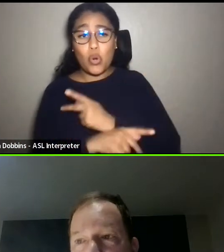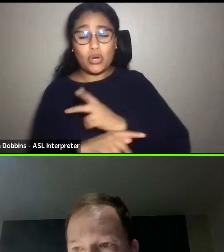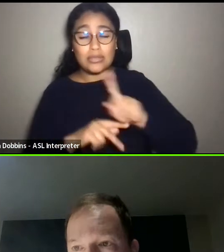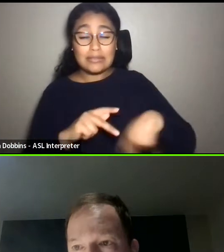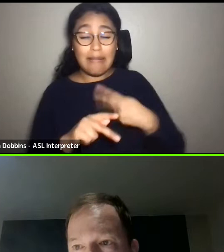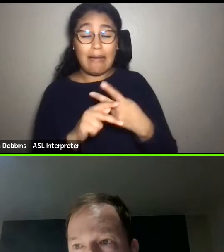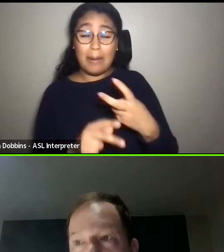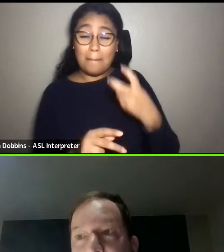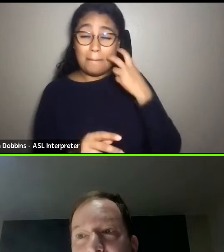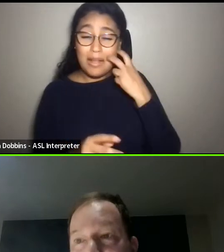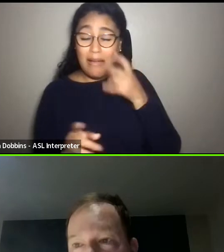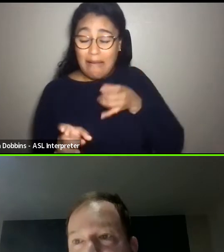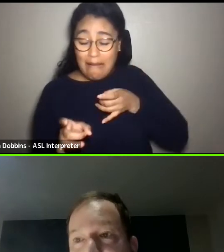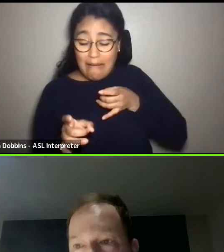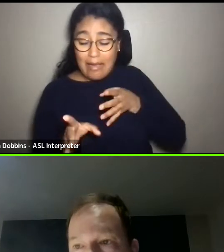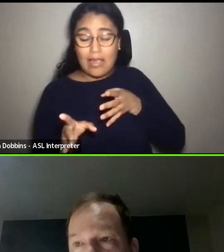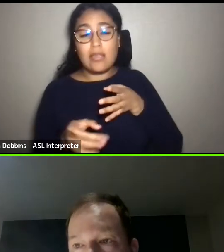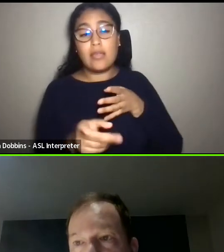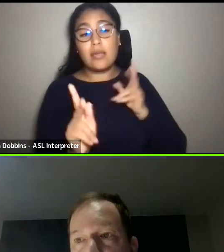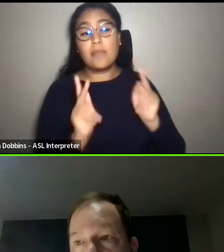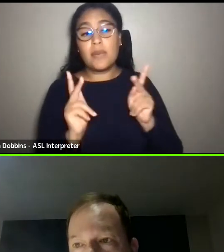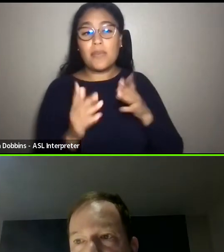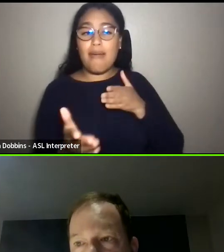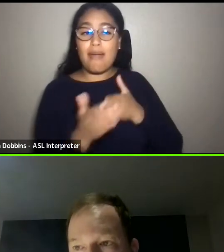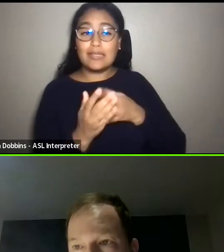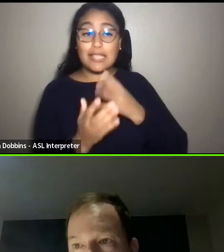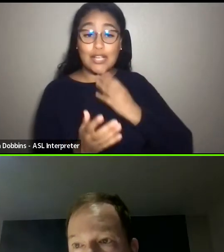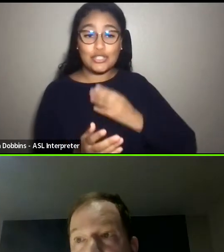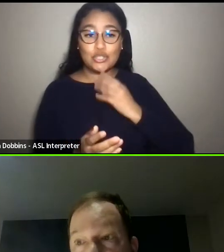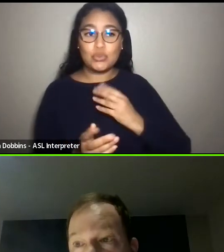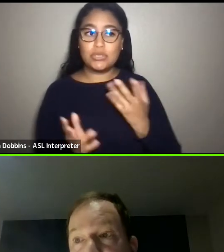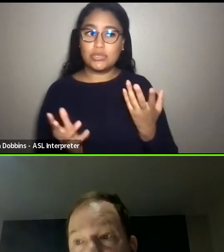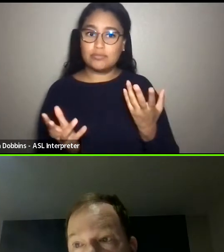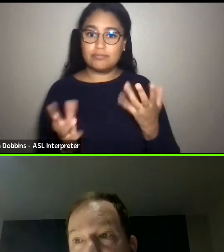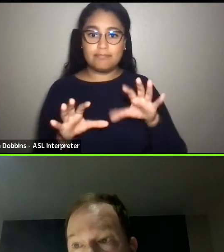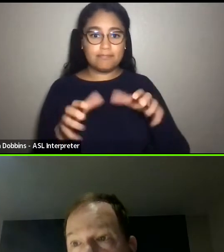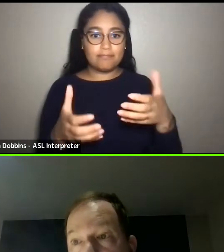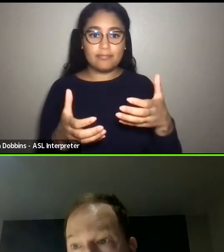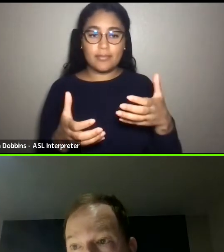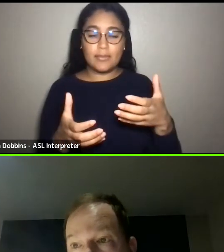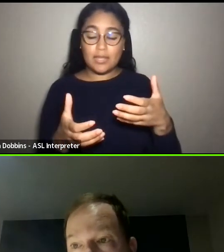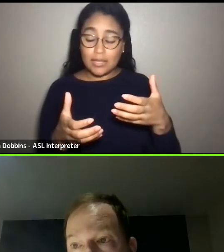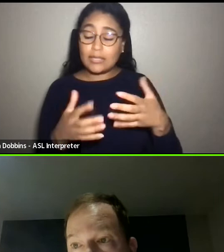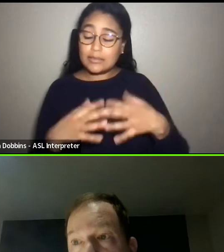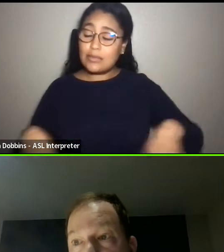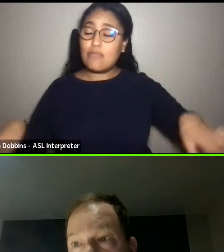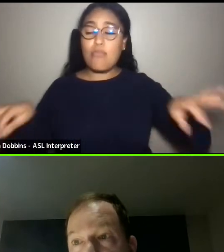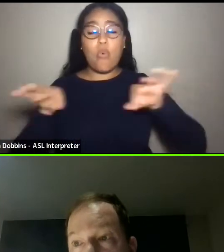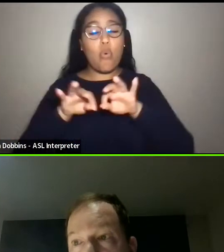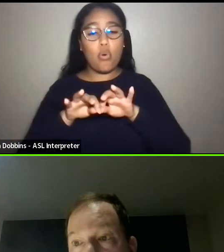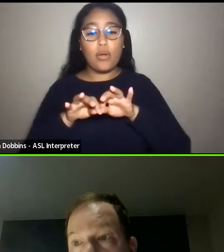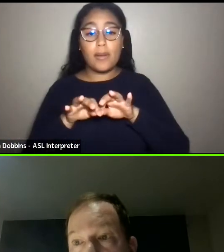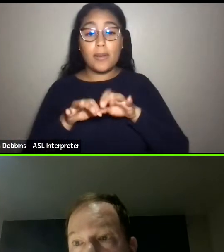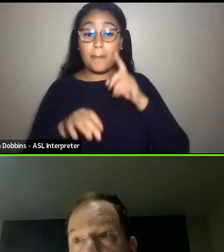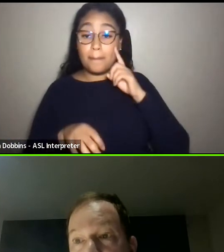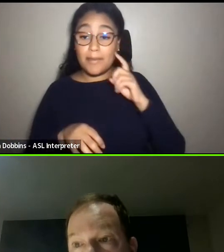blind hatred and anti-Semitism against Jews. This is especially important